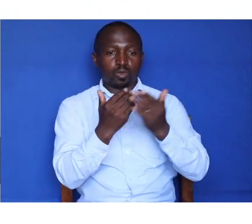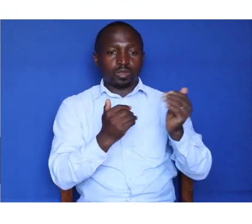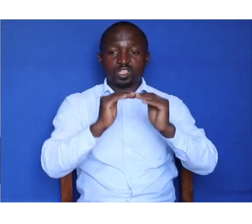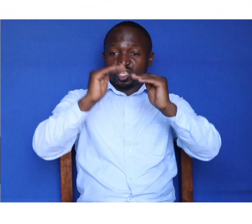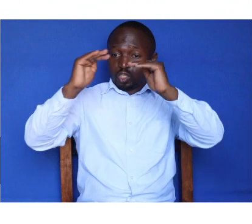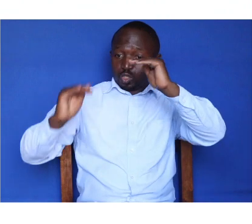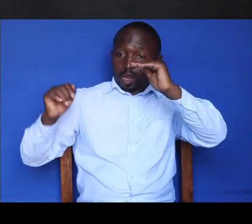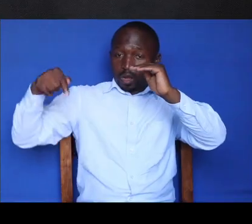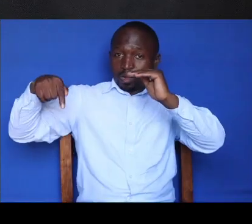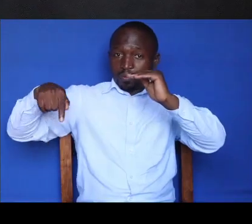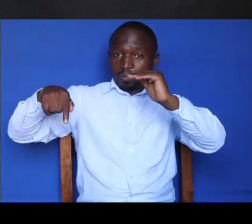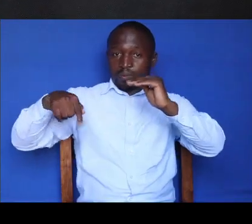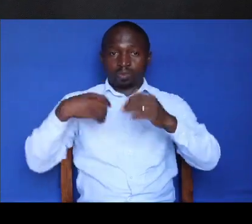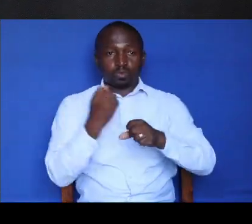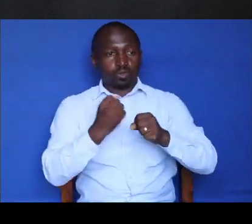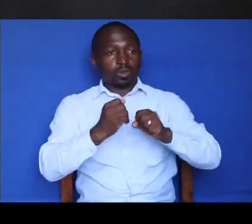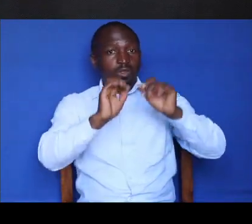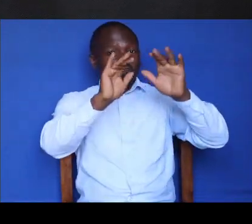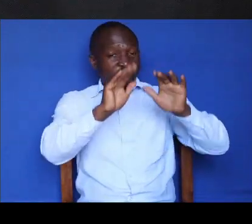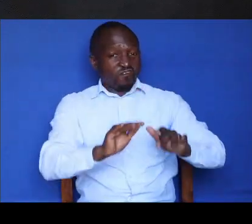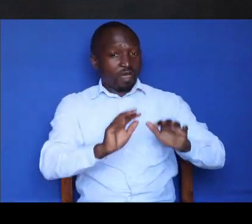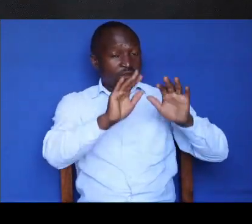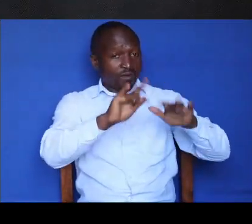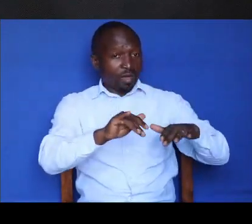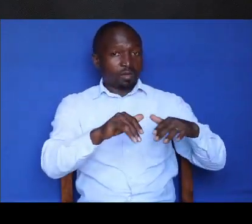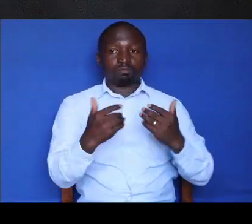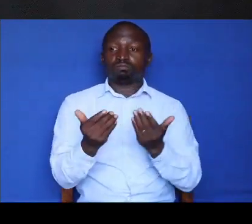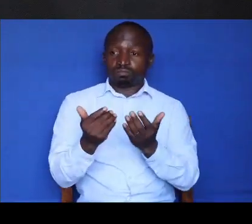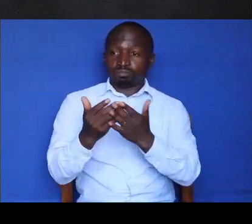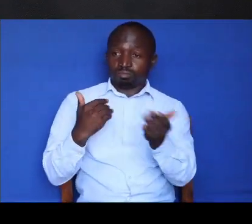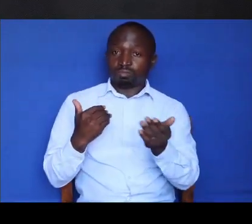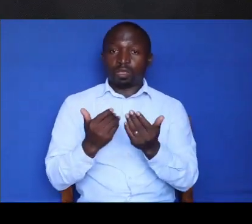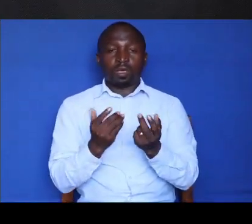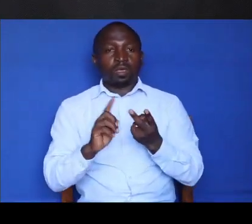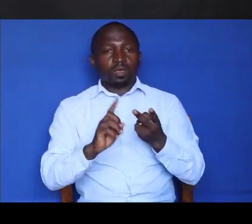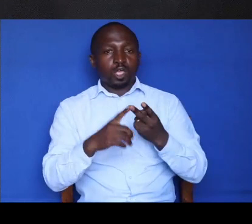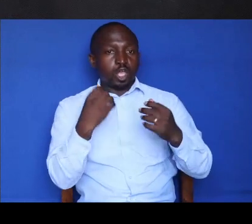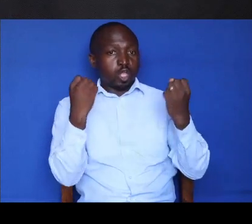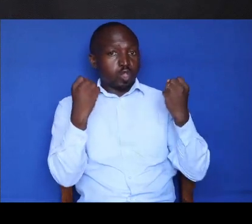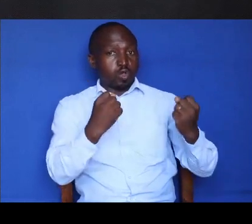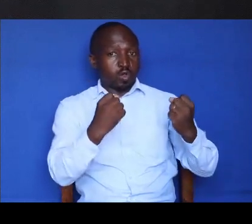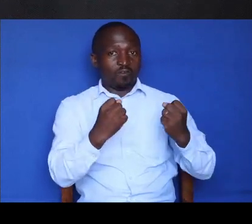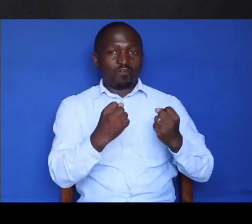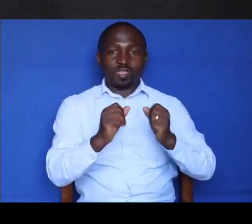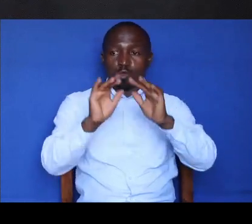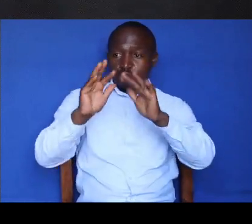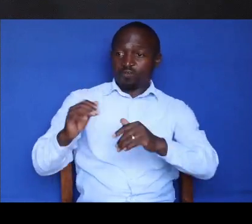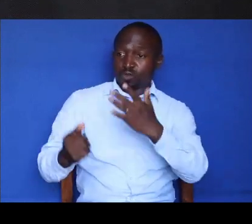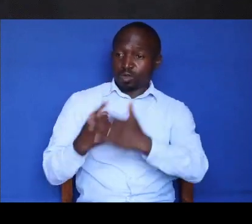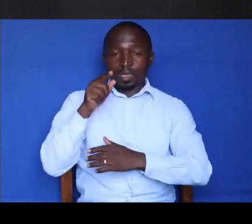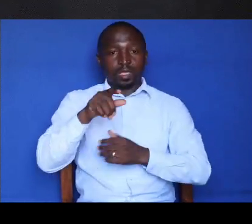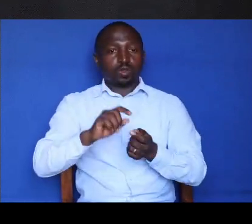course, erosional features formed as erosive power renewed, and that is river